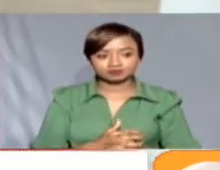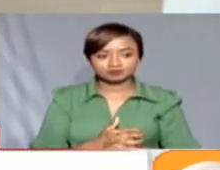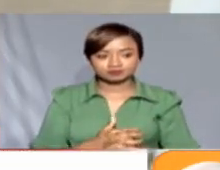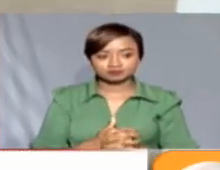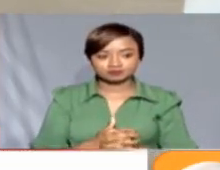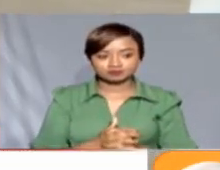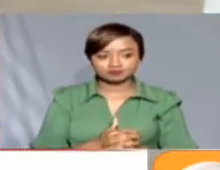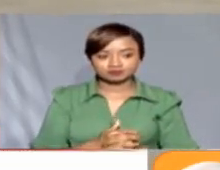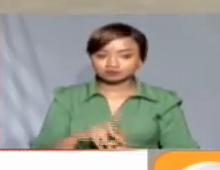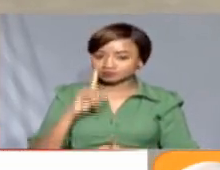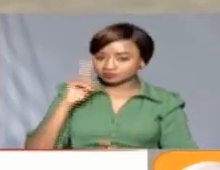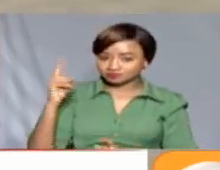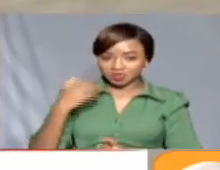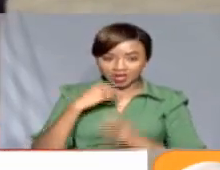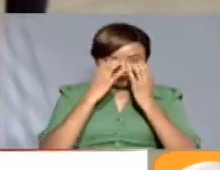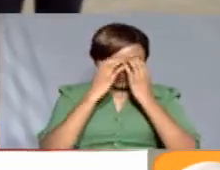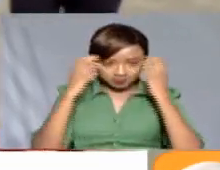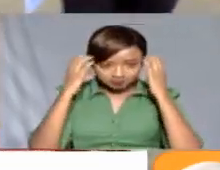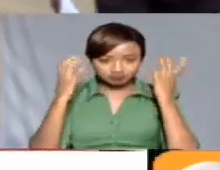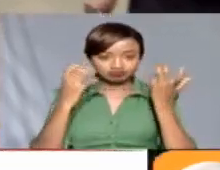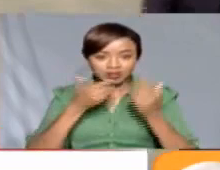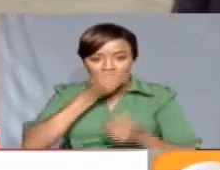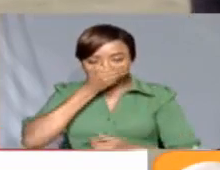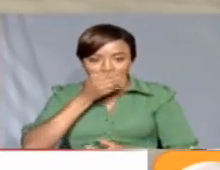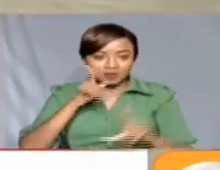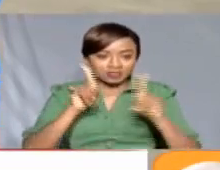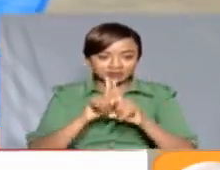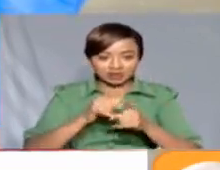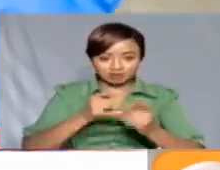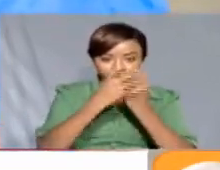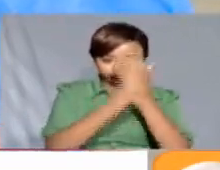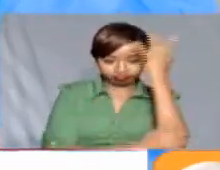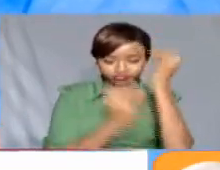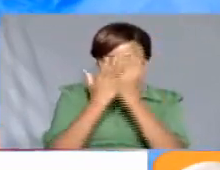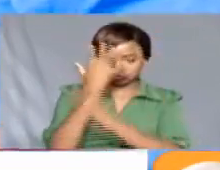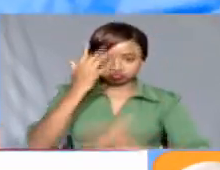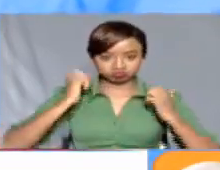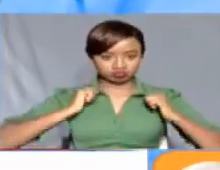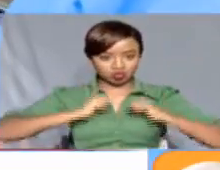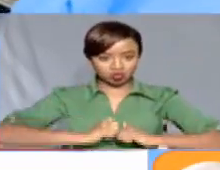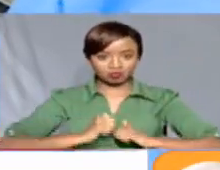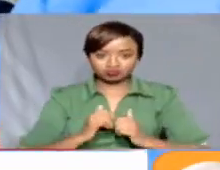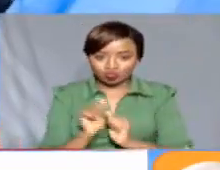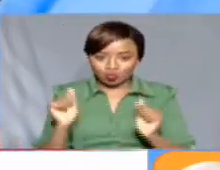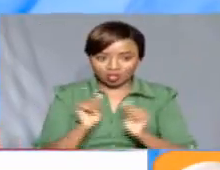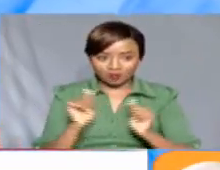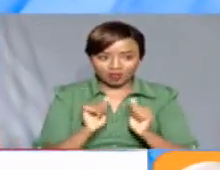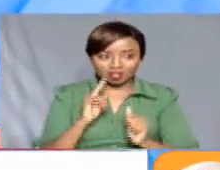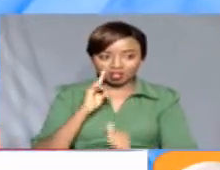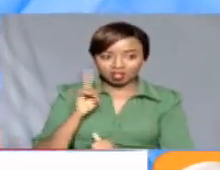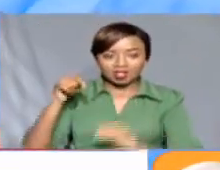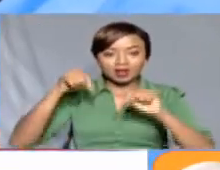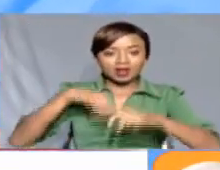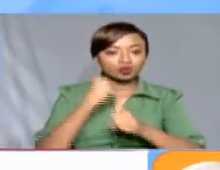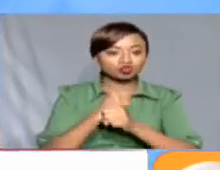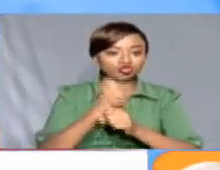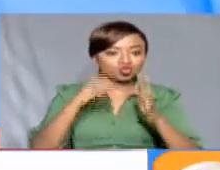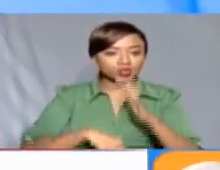fully kitted. He has his glasses on, his mask on, and his protective gear. And he's now going to take